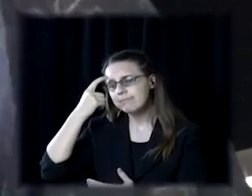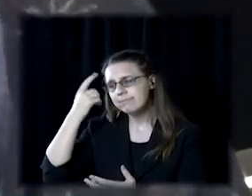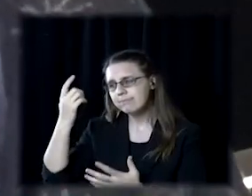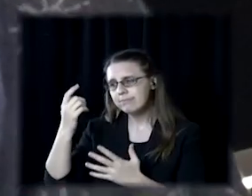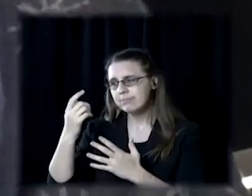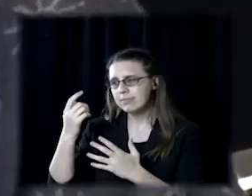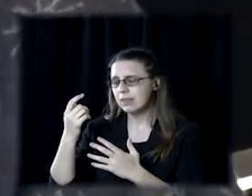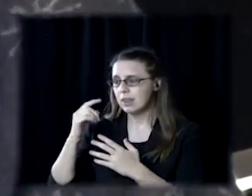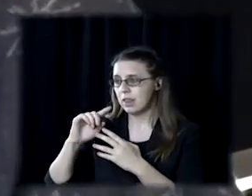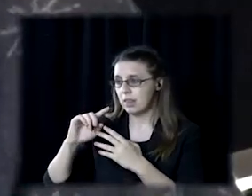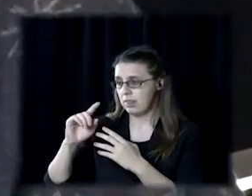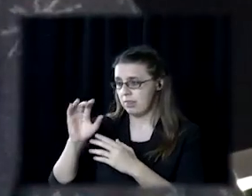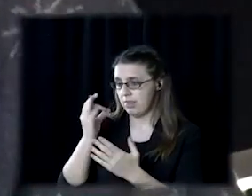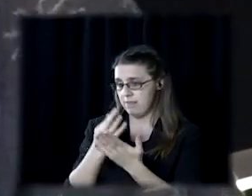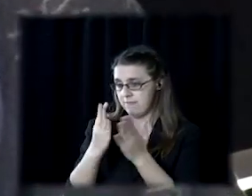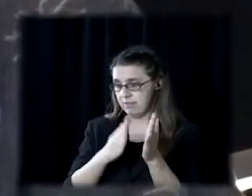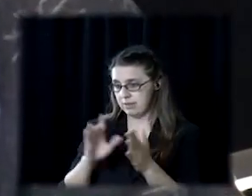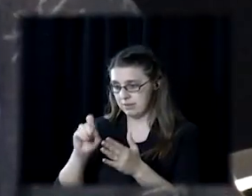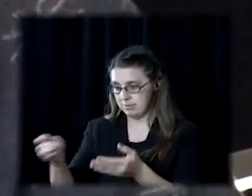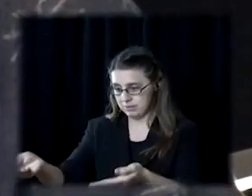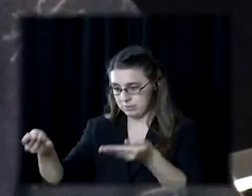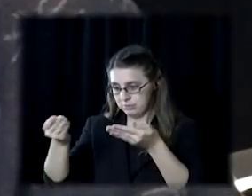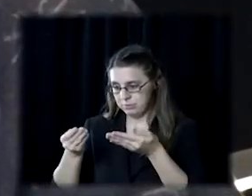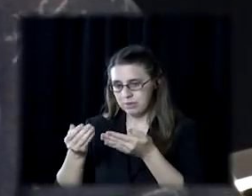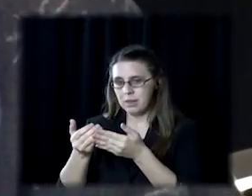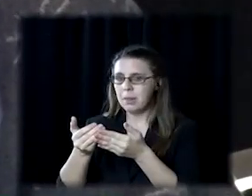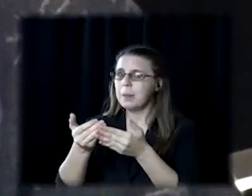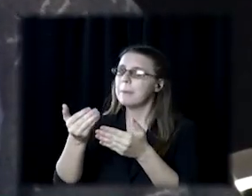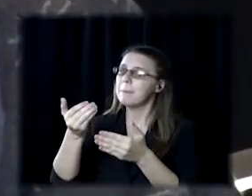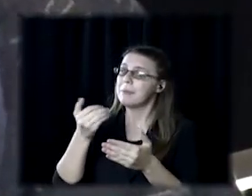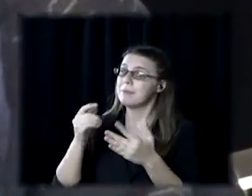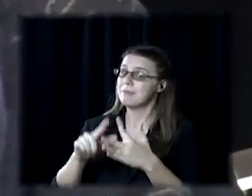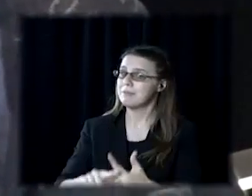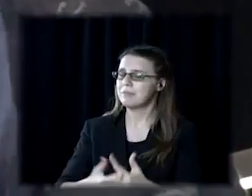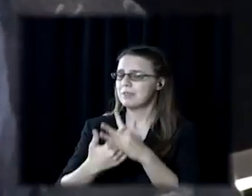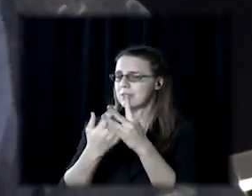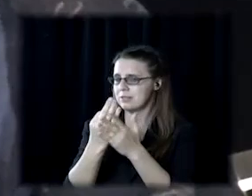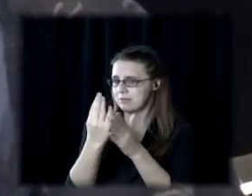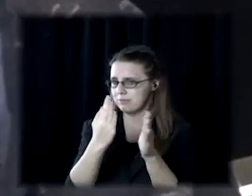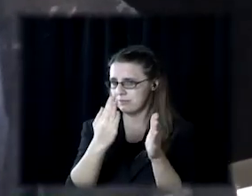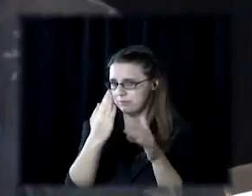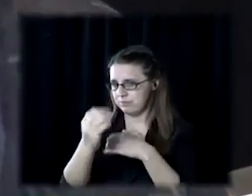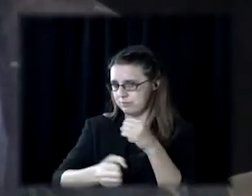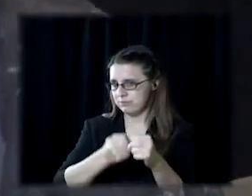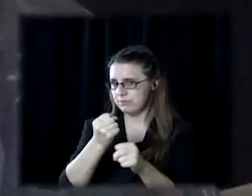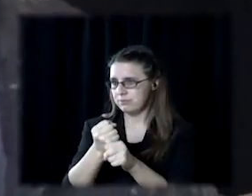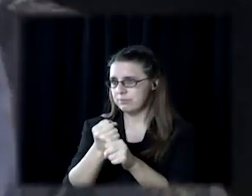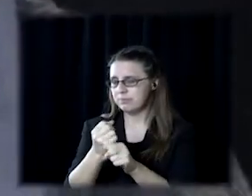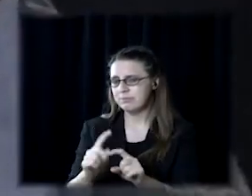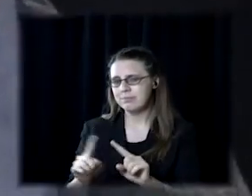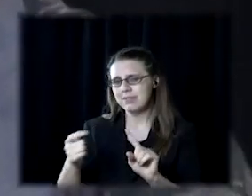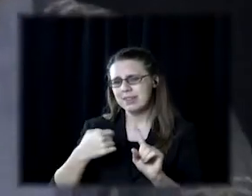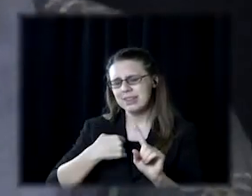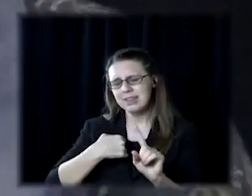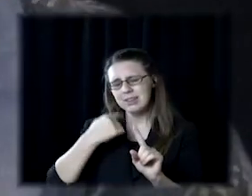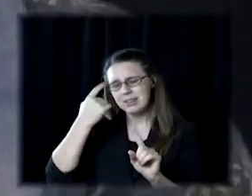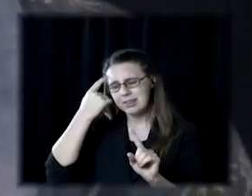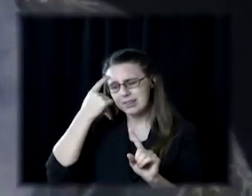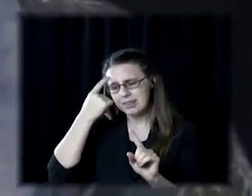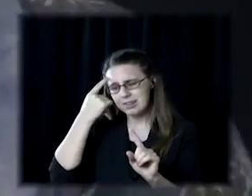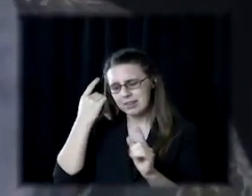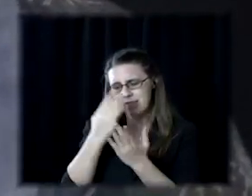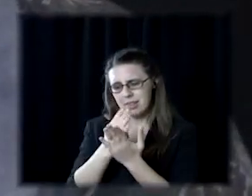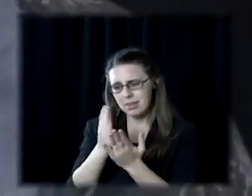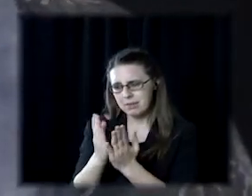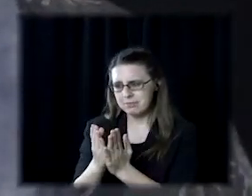the deadline for the fiscal plan is prior to the beginning of the fiscal year, but I don't believe that the deadline for the budgets will